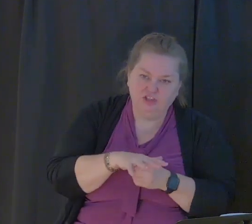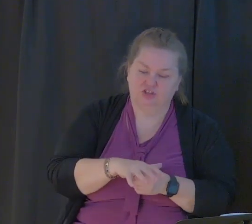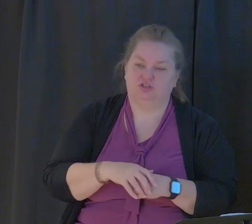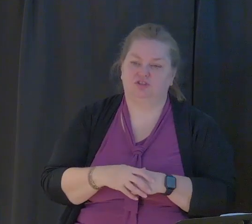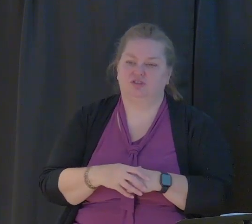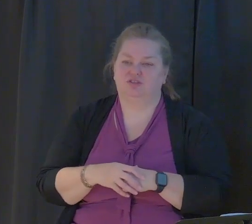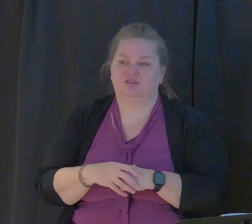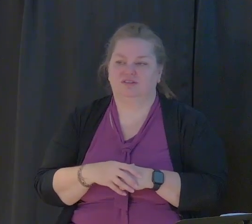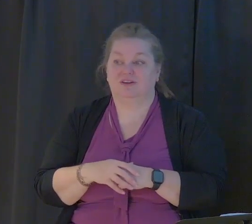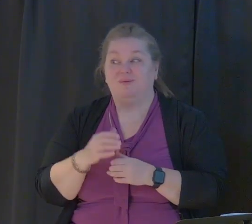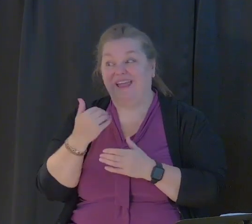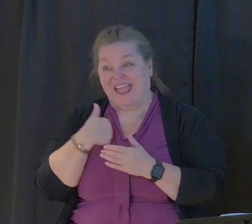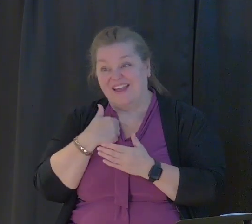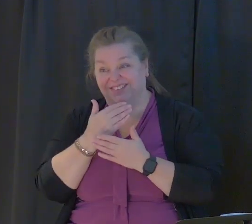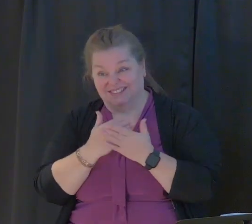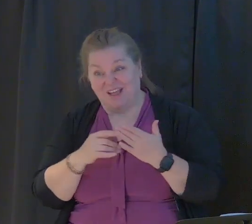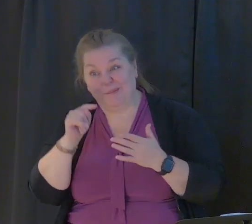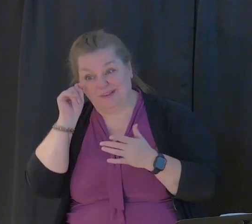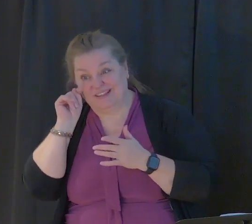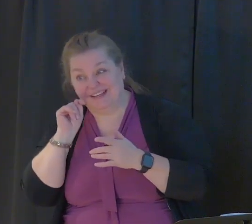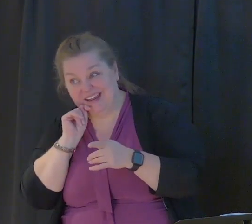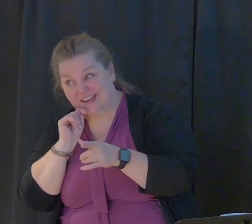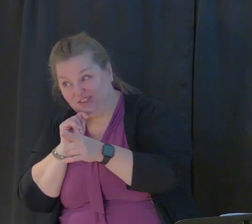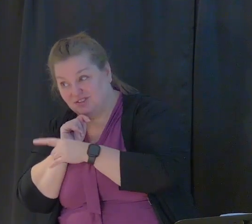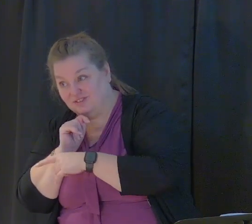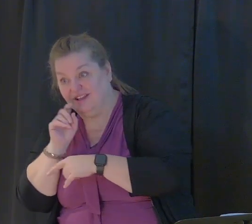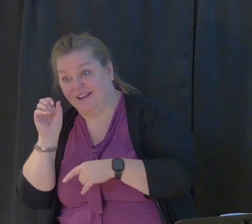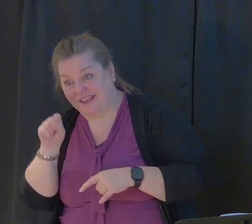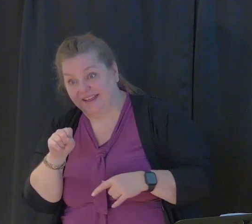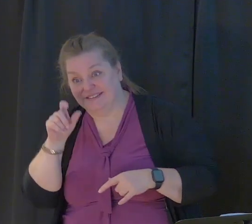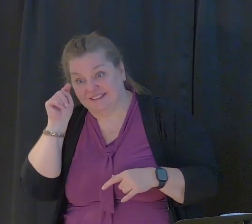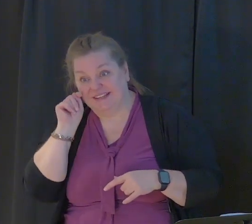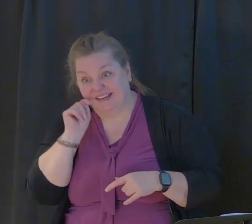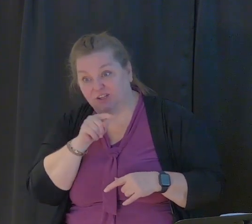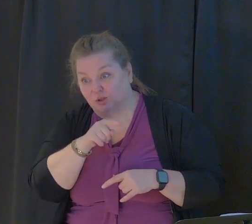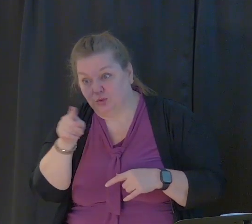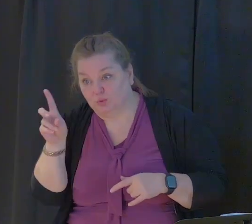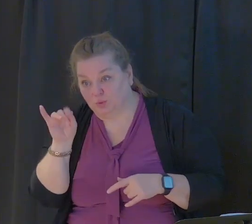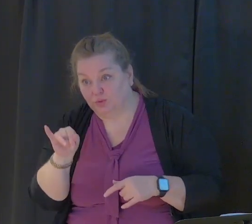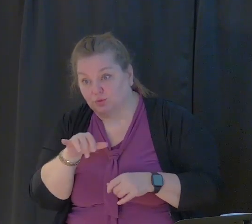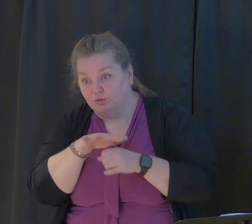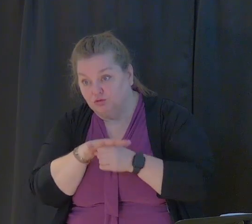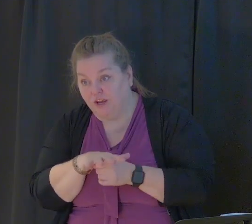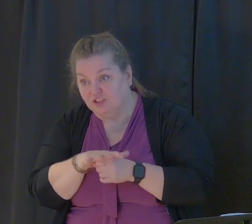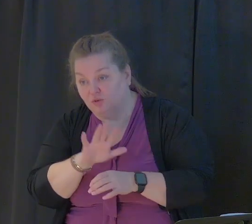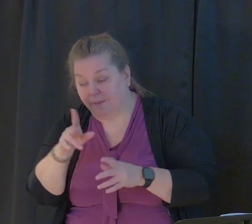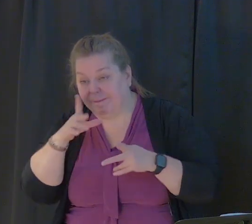We've got some teenagers here. Yes, you put pressures on your parents.